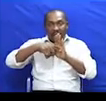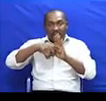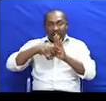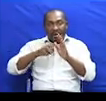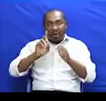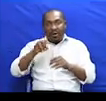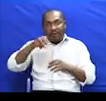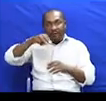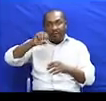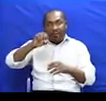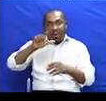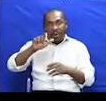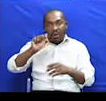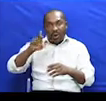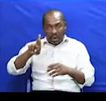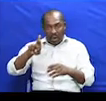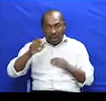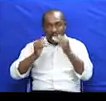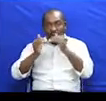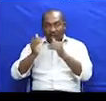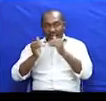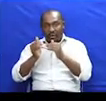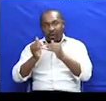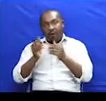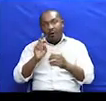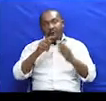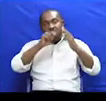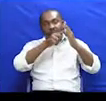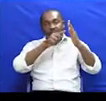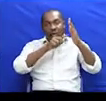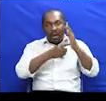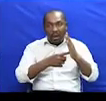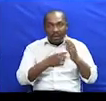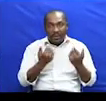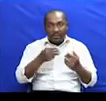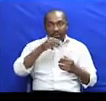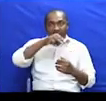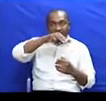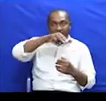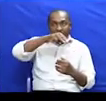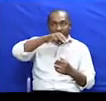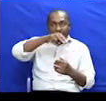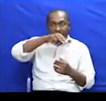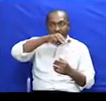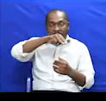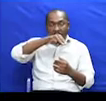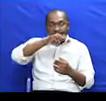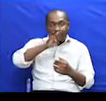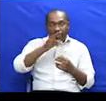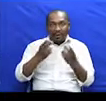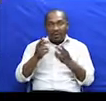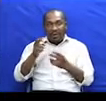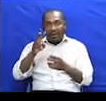MB, if you cross multiplication, MB will be equal to MA VA